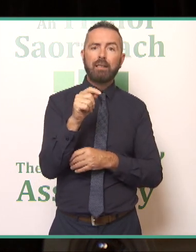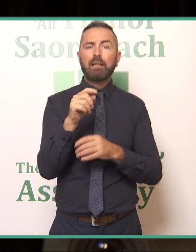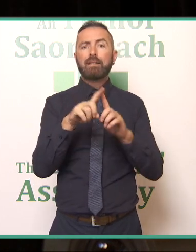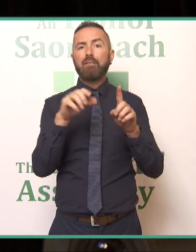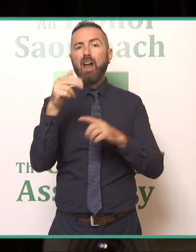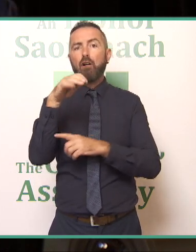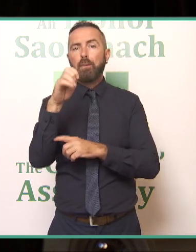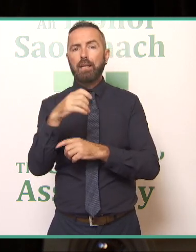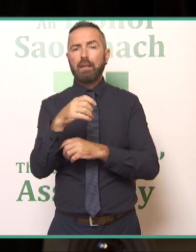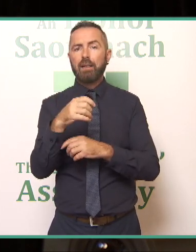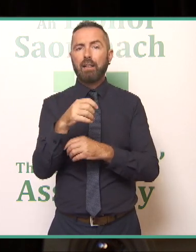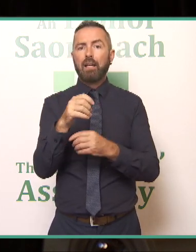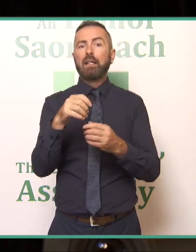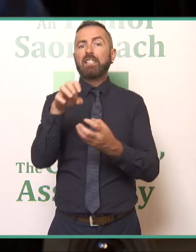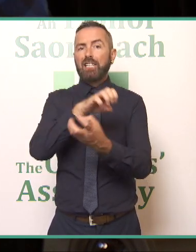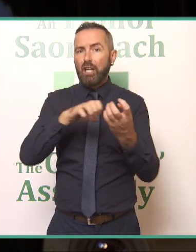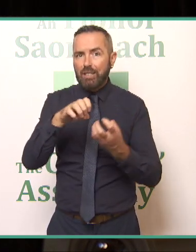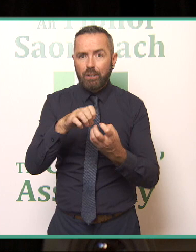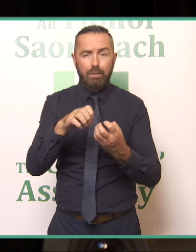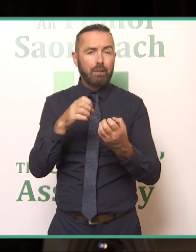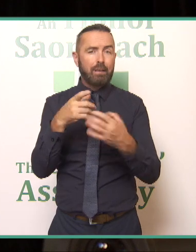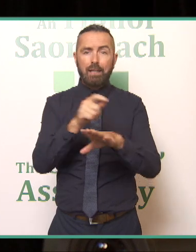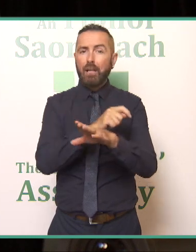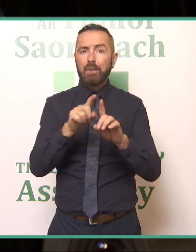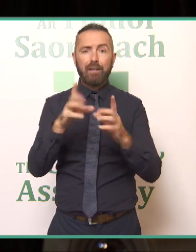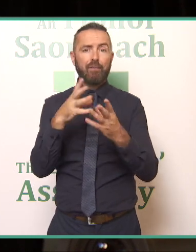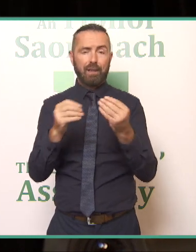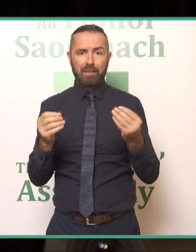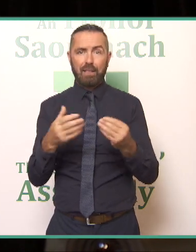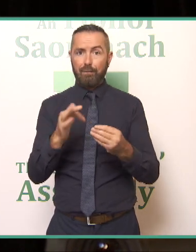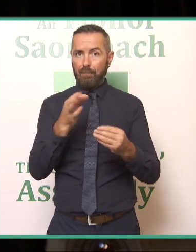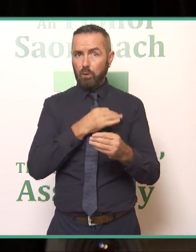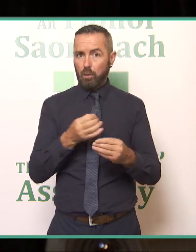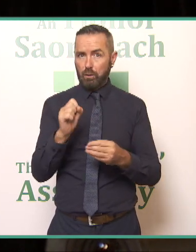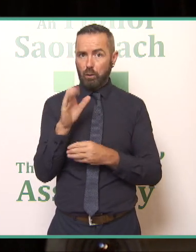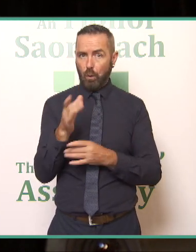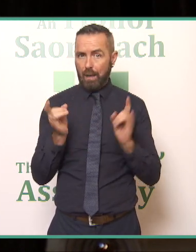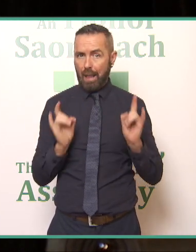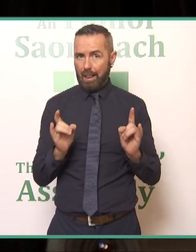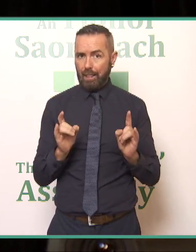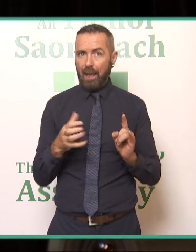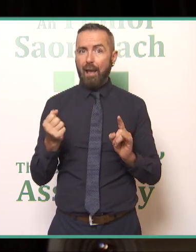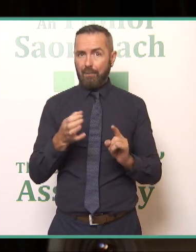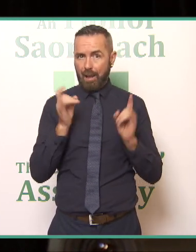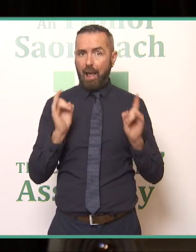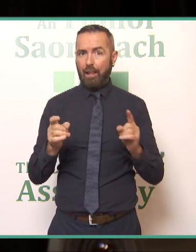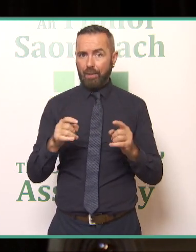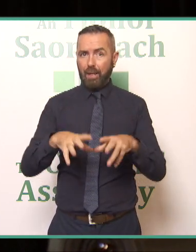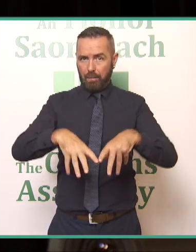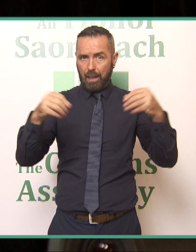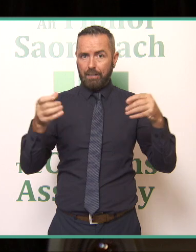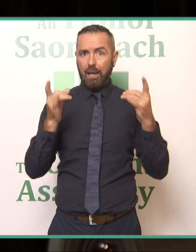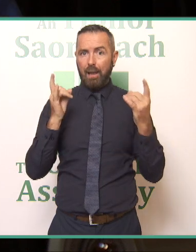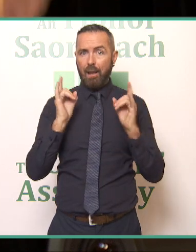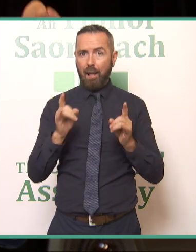Those are awesome things. Because do you know what we do? If we've good soil health, that gives a healthy plant. Healthy plants, healthy animals.